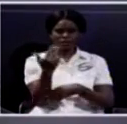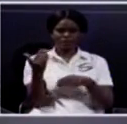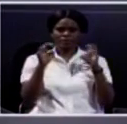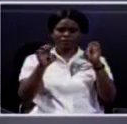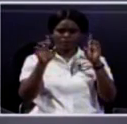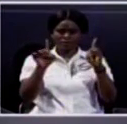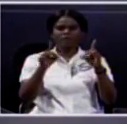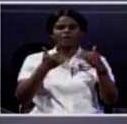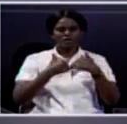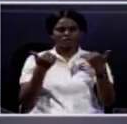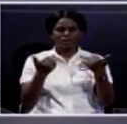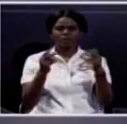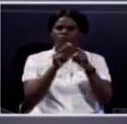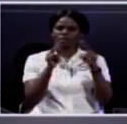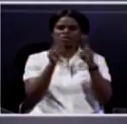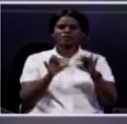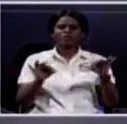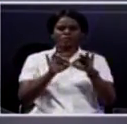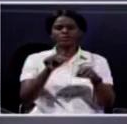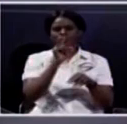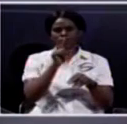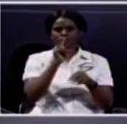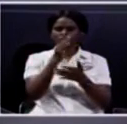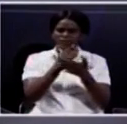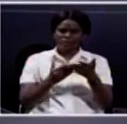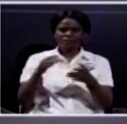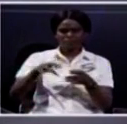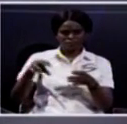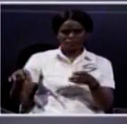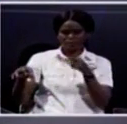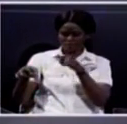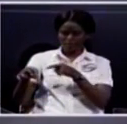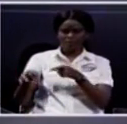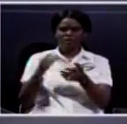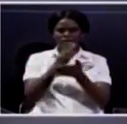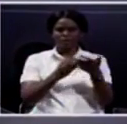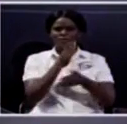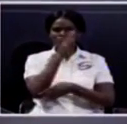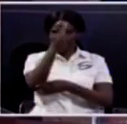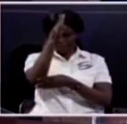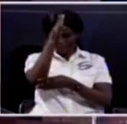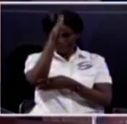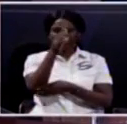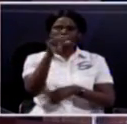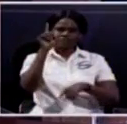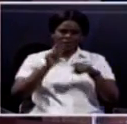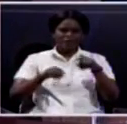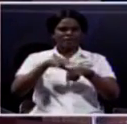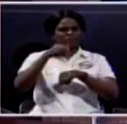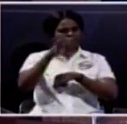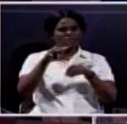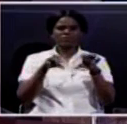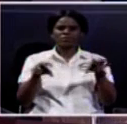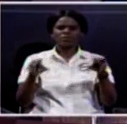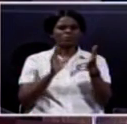Education has become unaffordable. Some of our children, some of our parents are unable to send the children